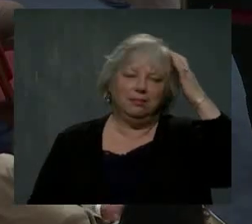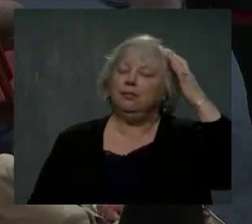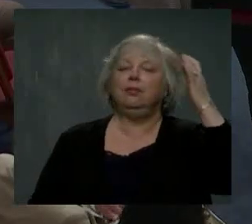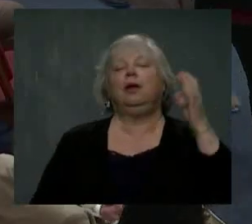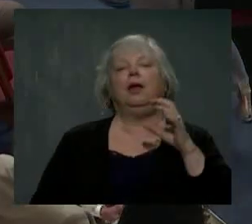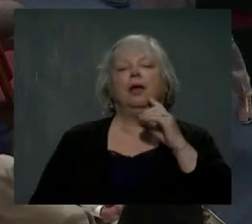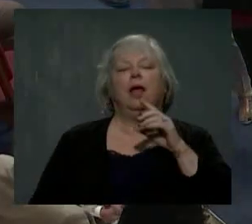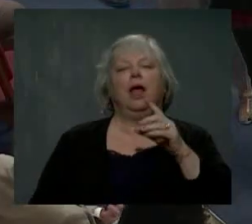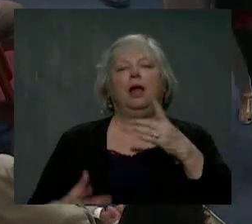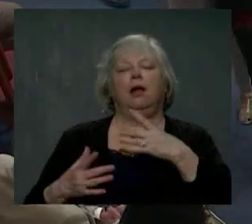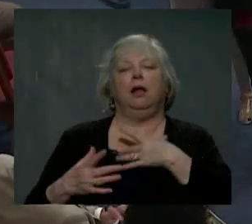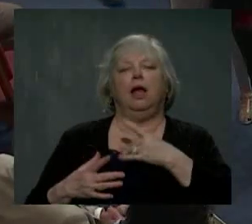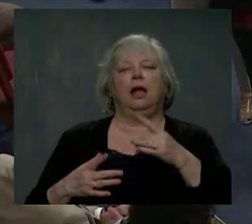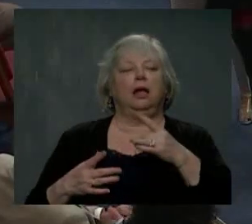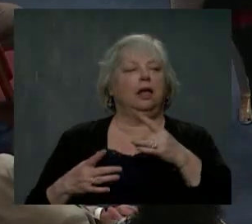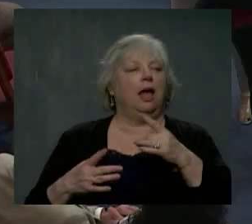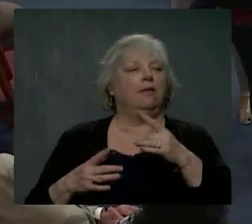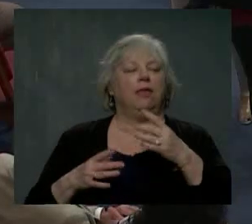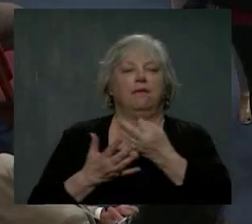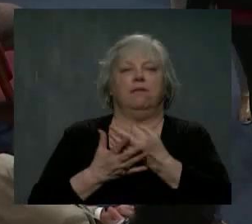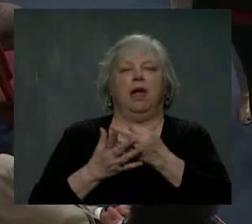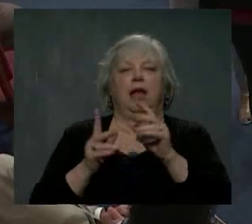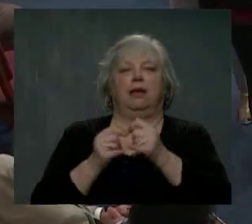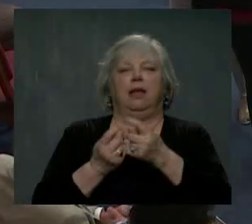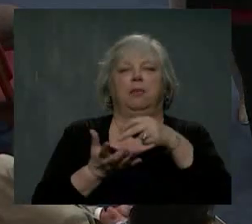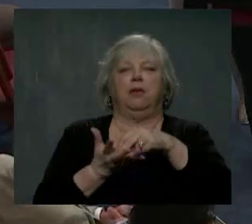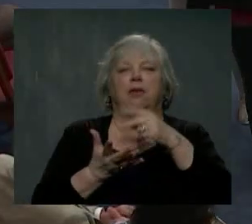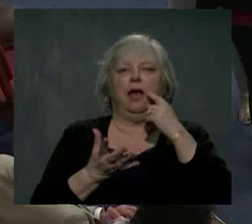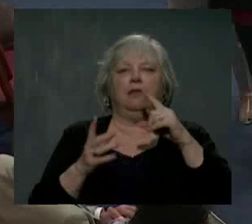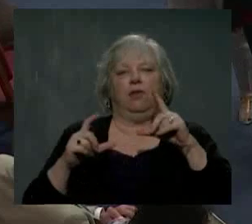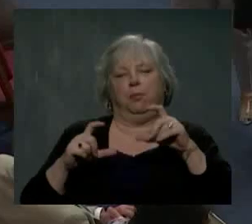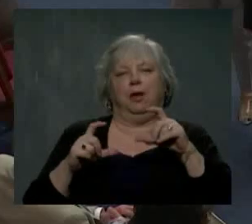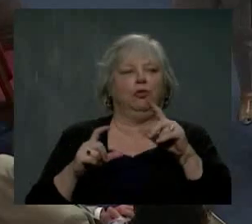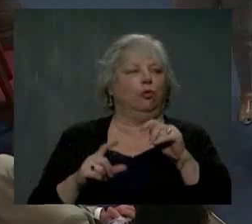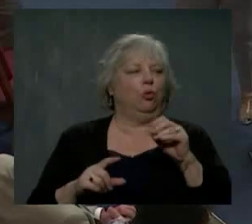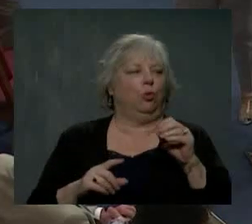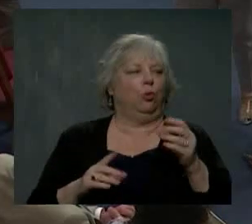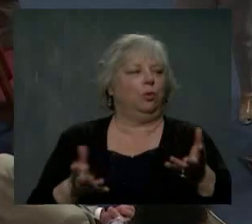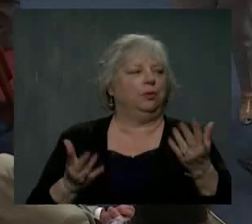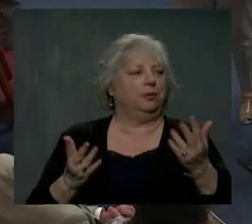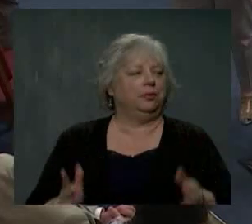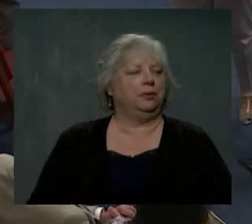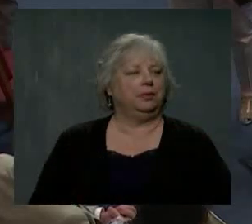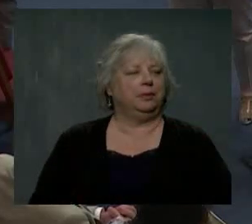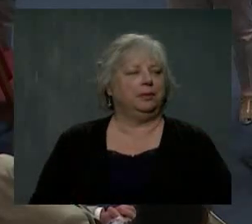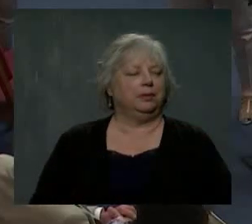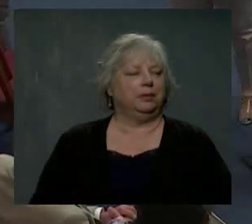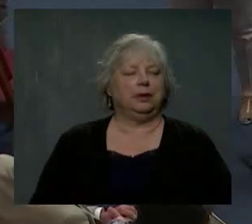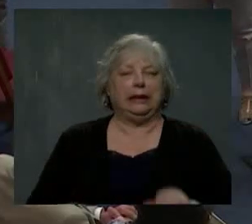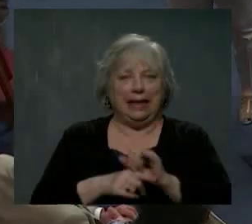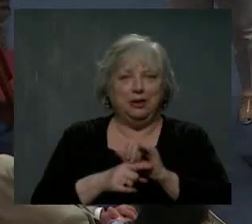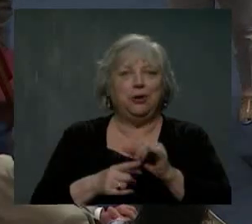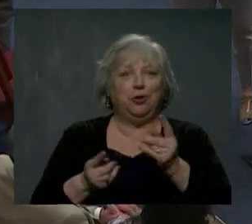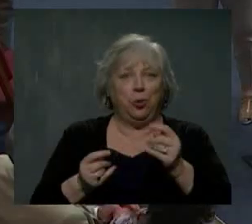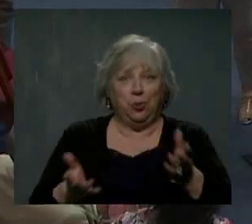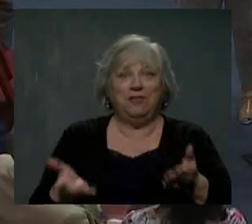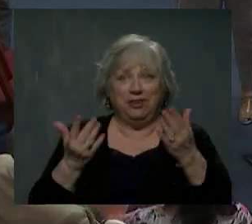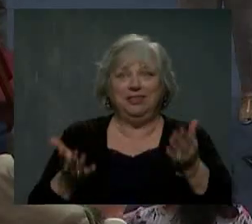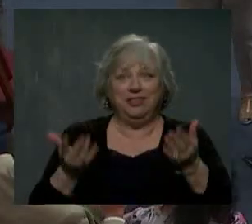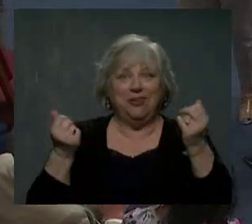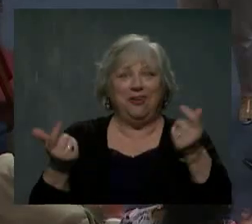Also like our finance team to stand. I know a lot of you are here, so please, everybody stand. Interns too, everybody.